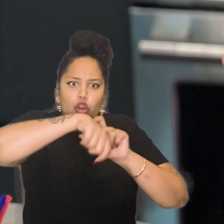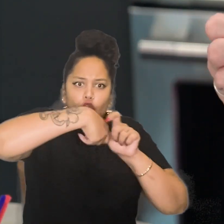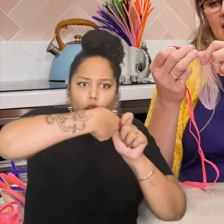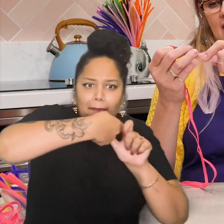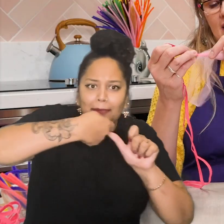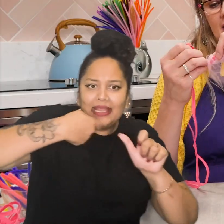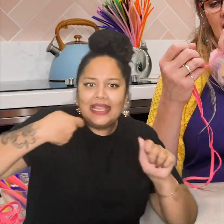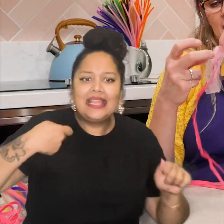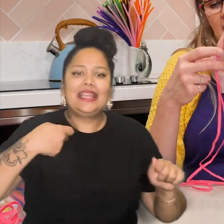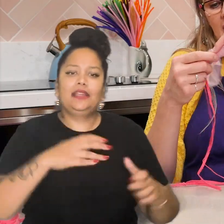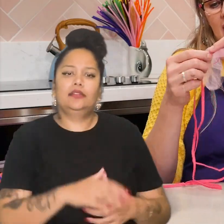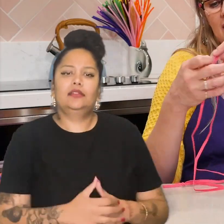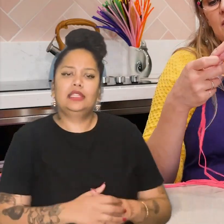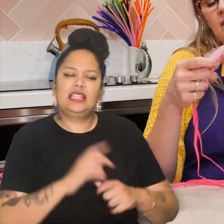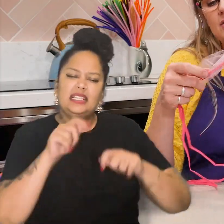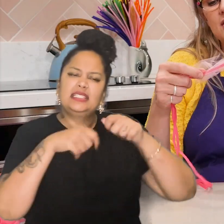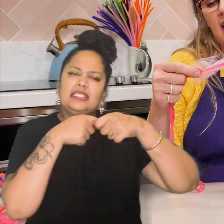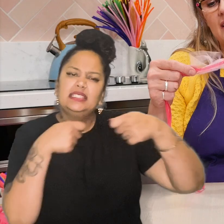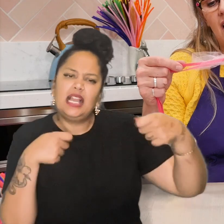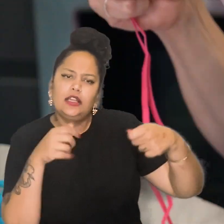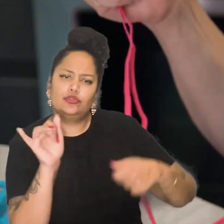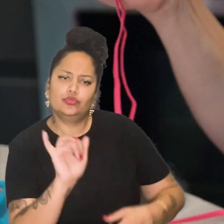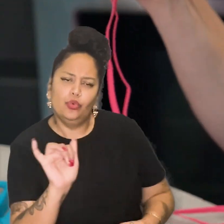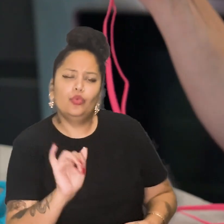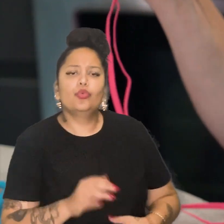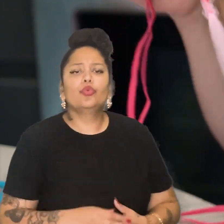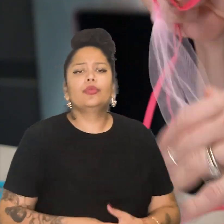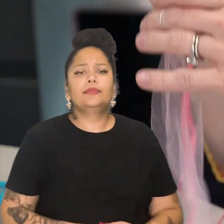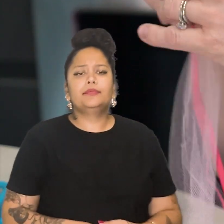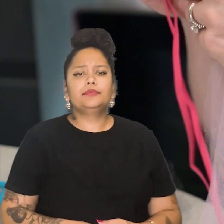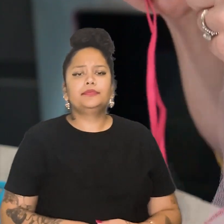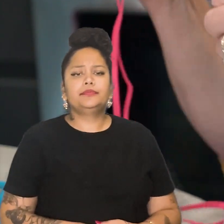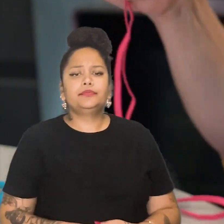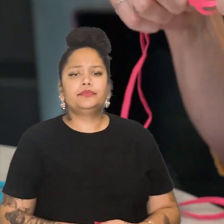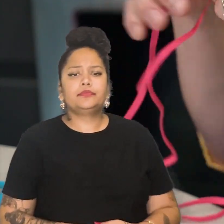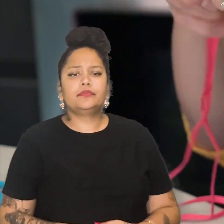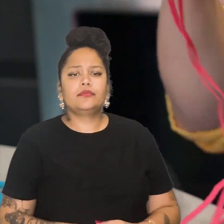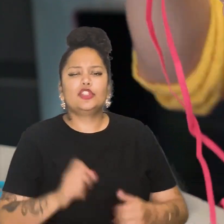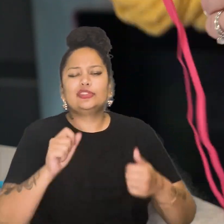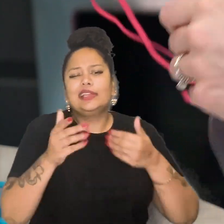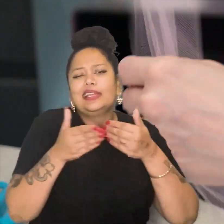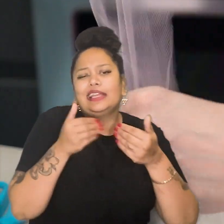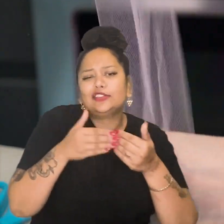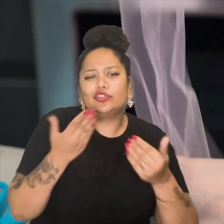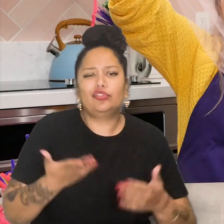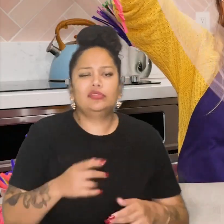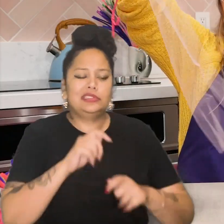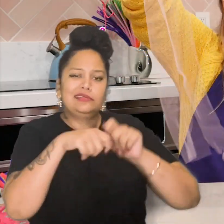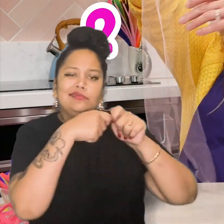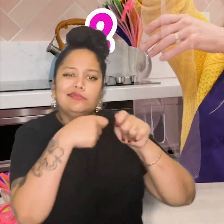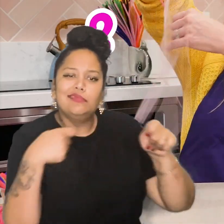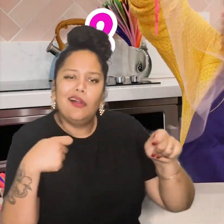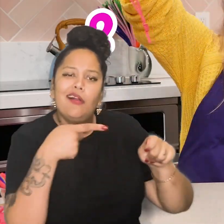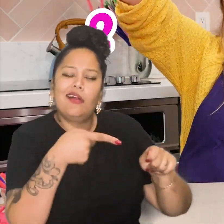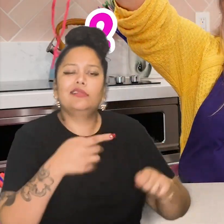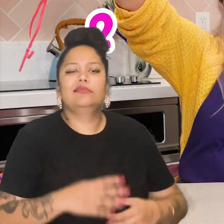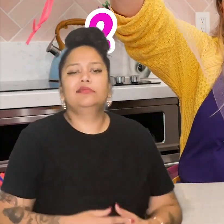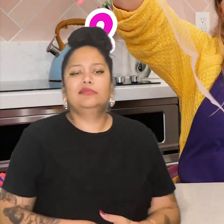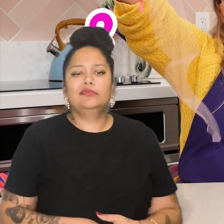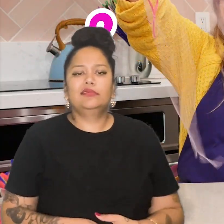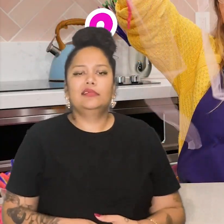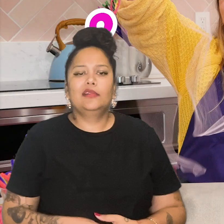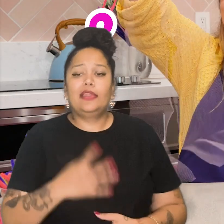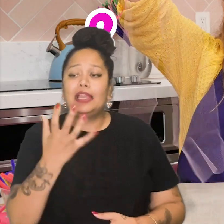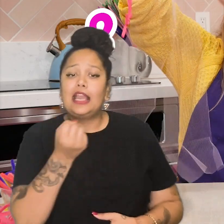and that way, you can also tie a knot, but this is just an easier way to tie a knot. And you get 2 pieces of